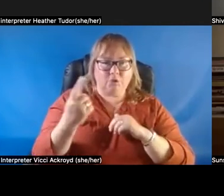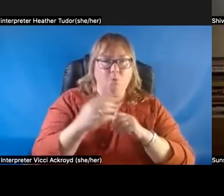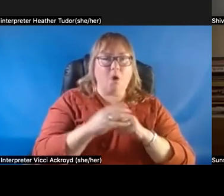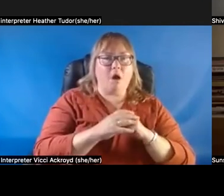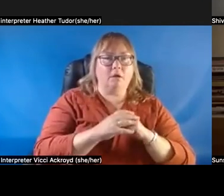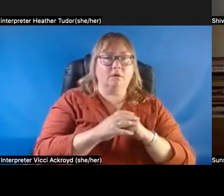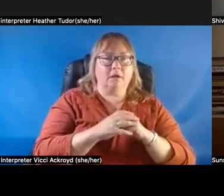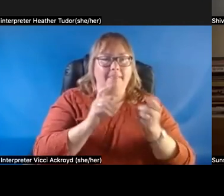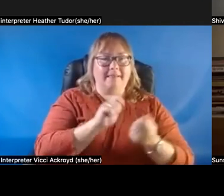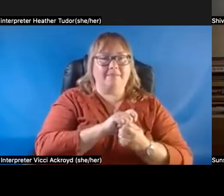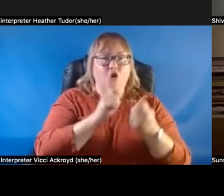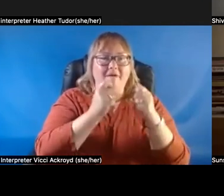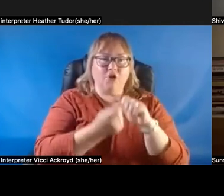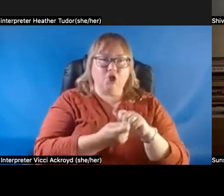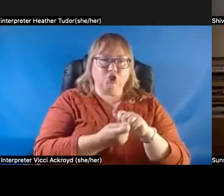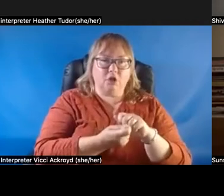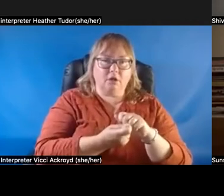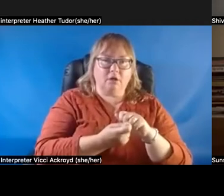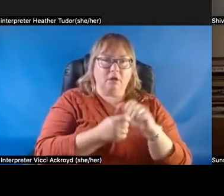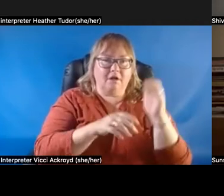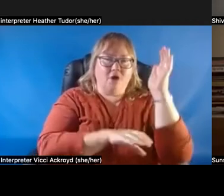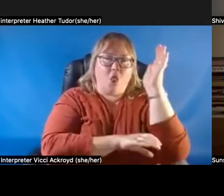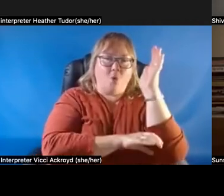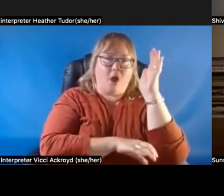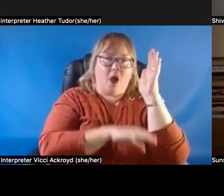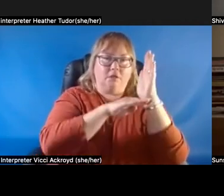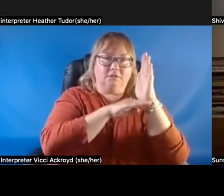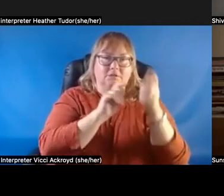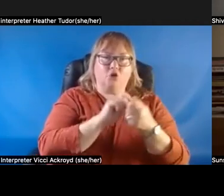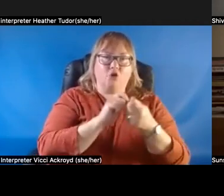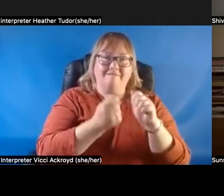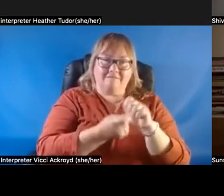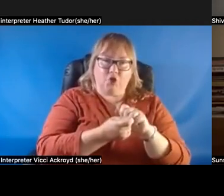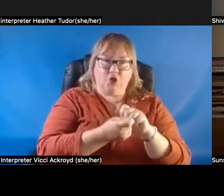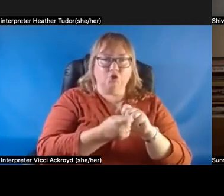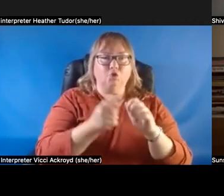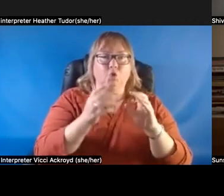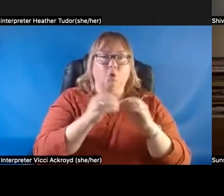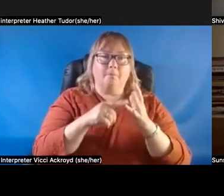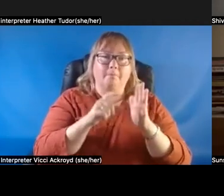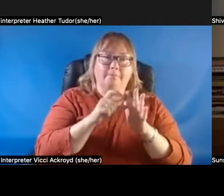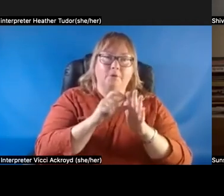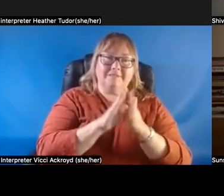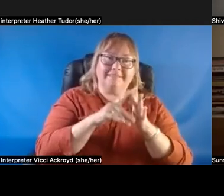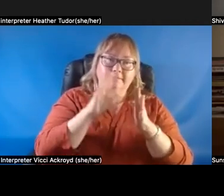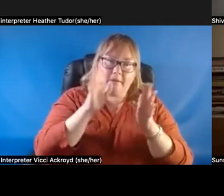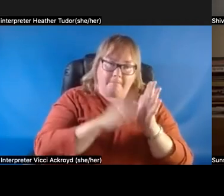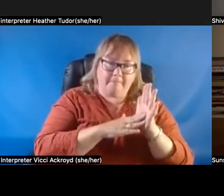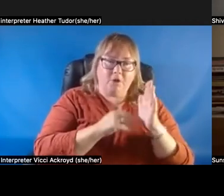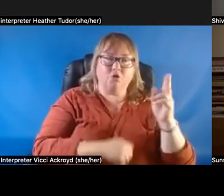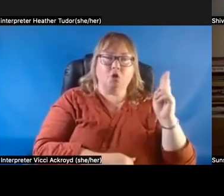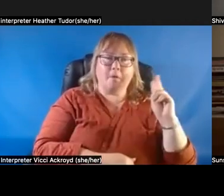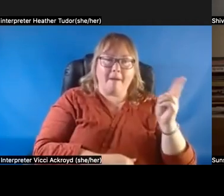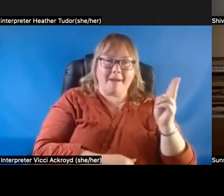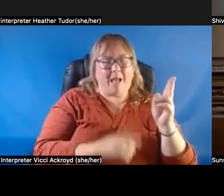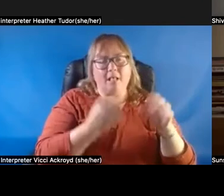conversion of lower caste people to Buddhism. So my parents were the one, or my grandparents